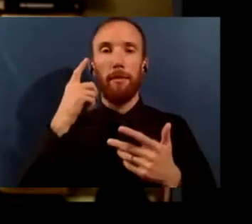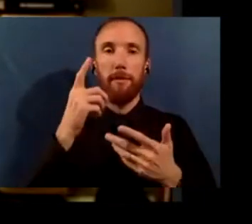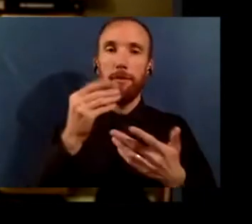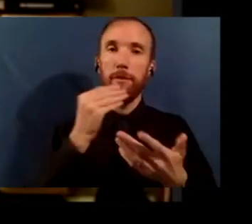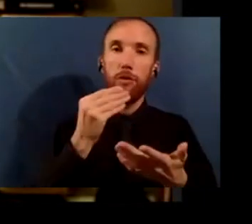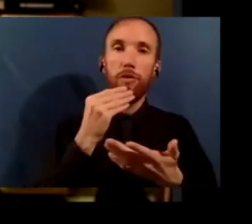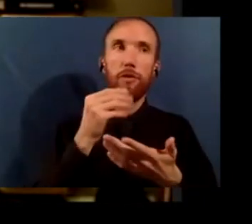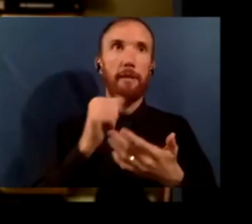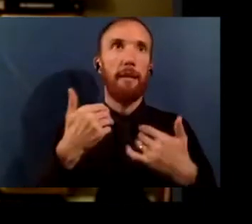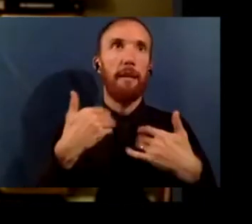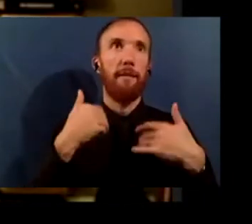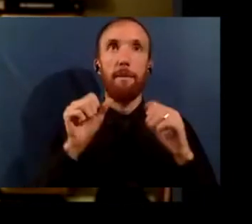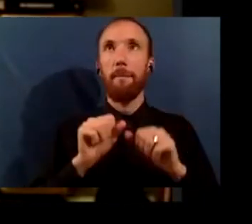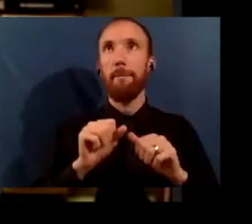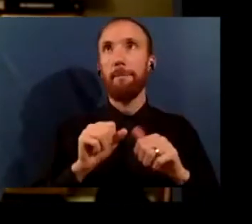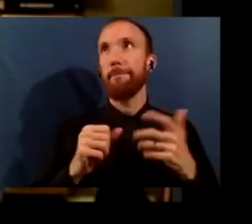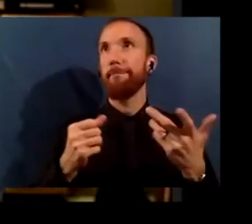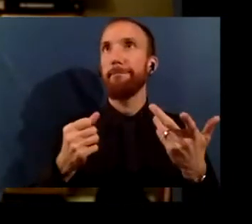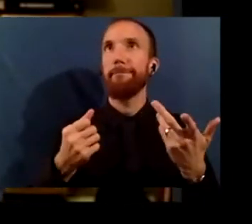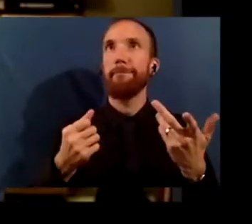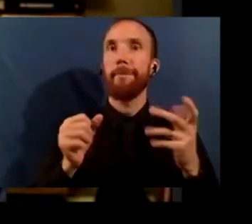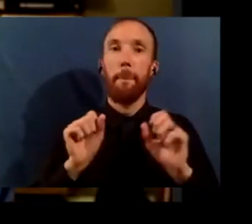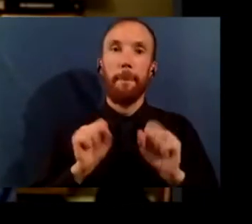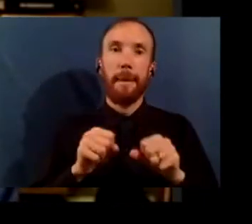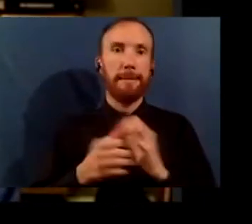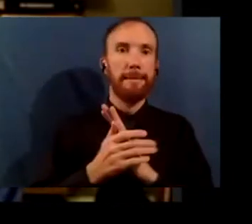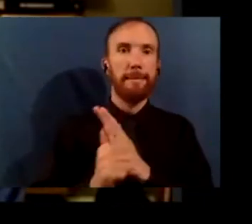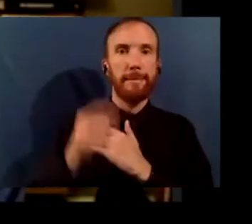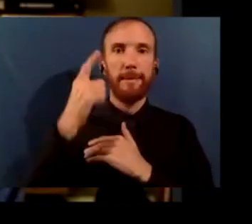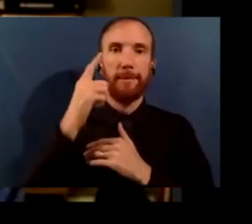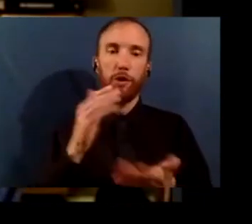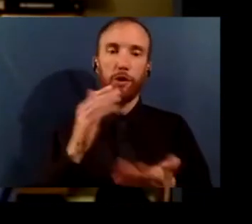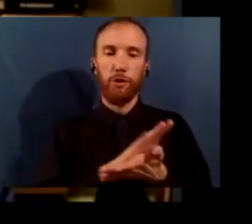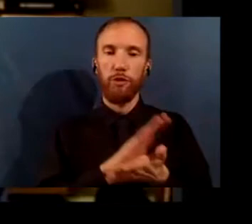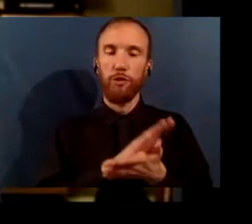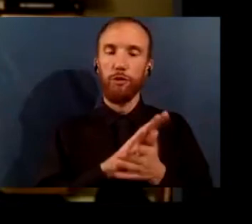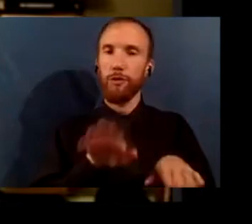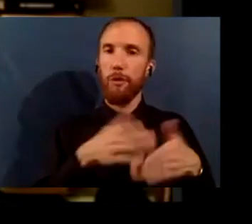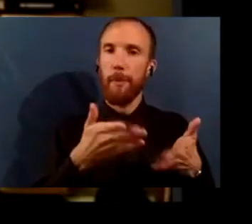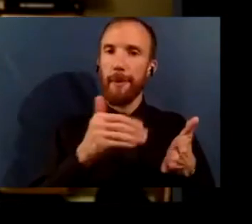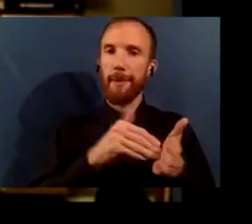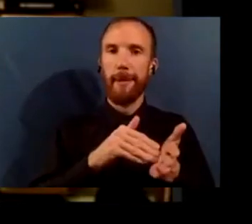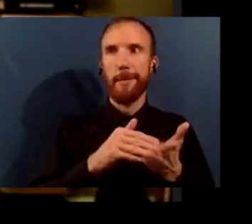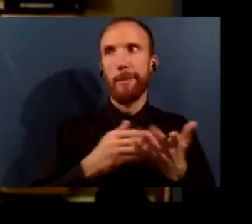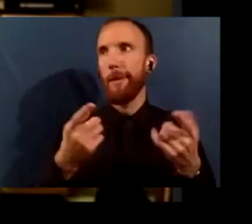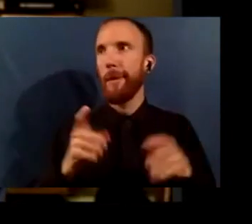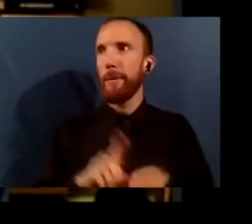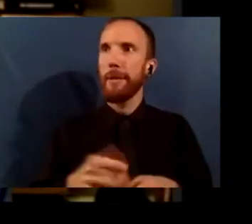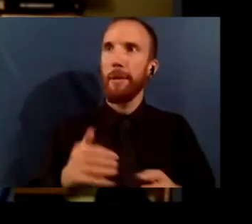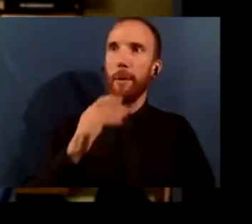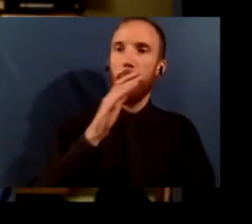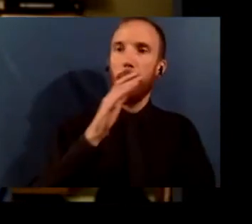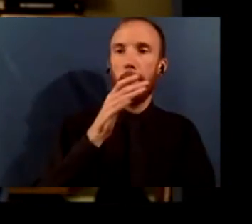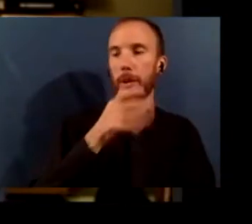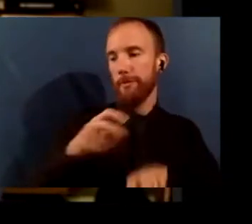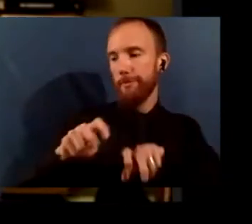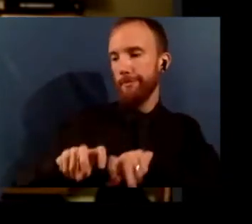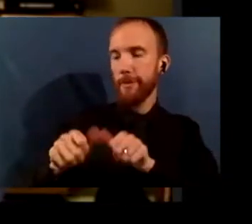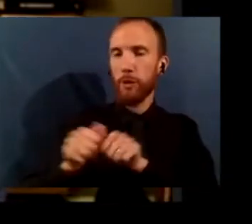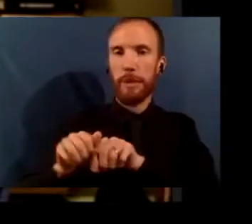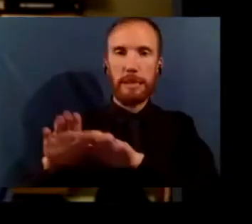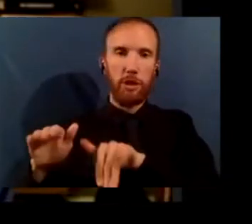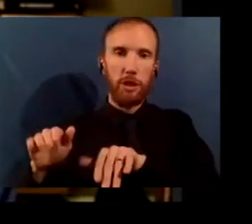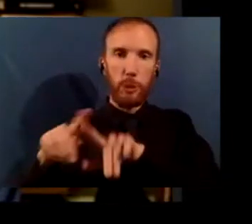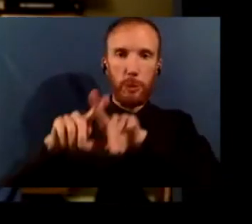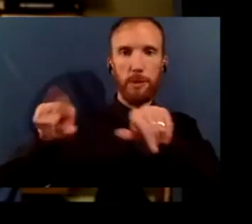schooling to open again so that, you know, mainly mothers are not having to sit next to their children with screens and help them. They